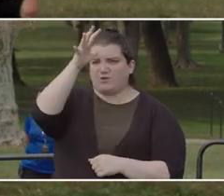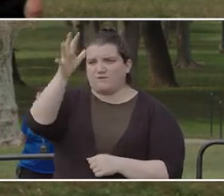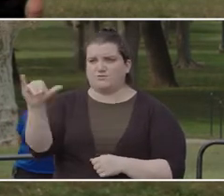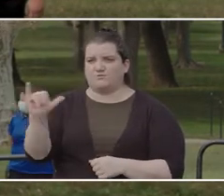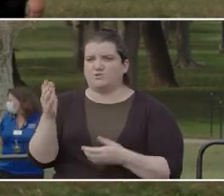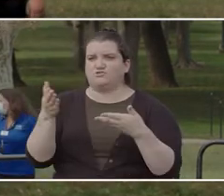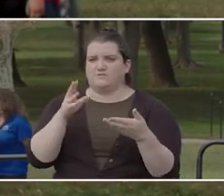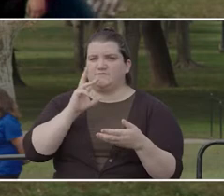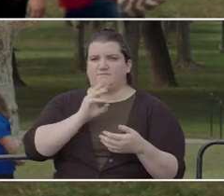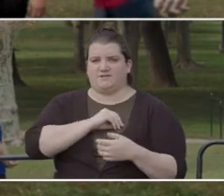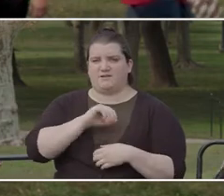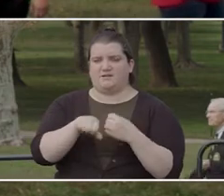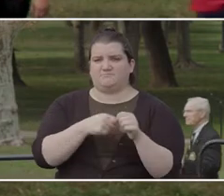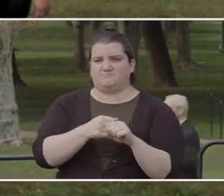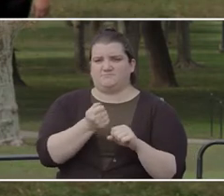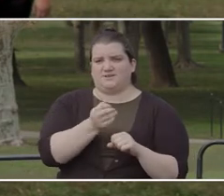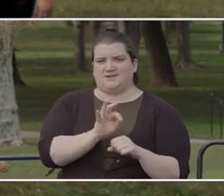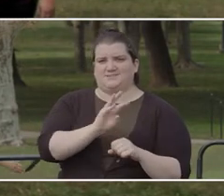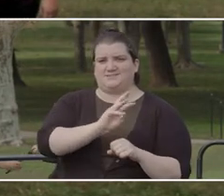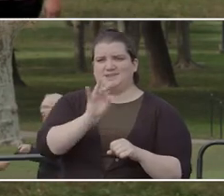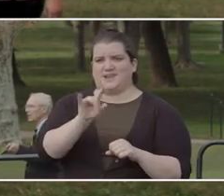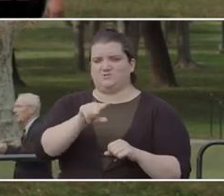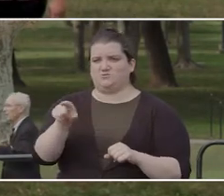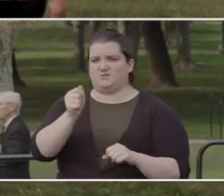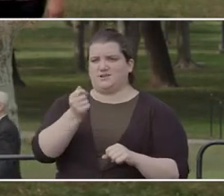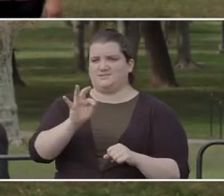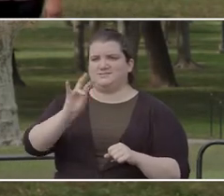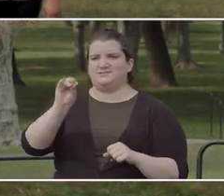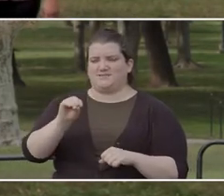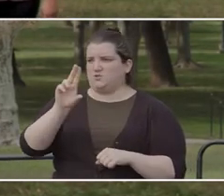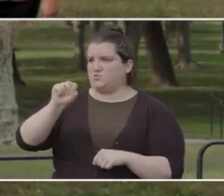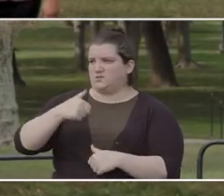in Vietnam, 1968 to 1970, U.S. Army.